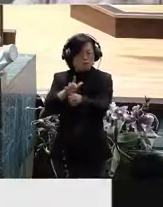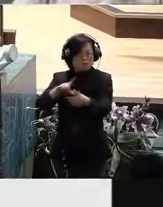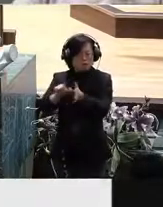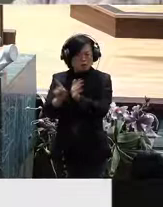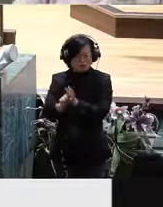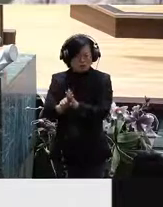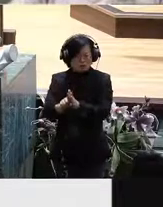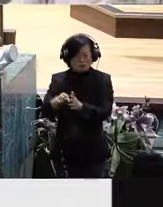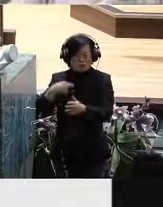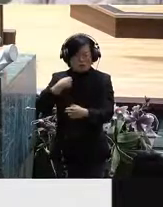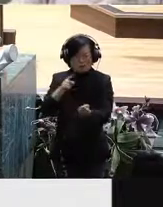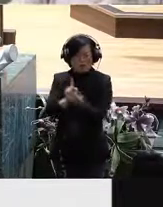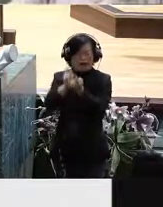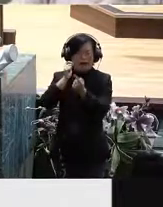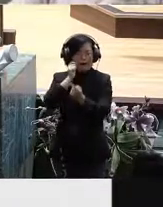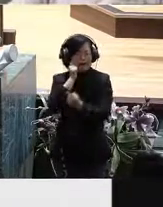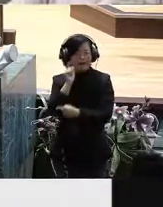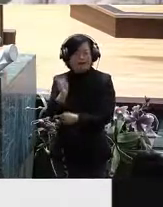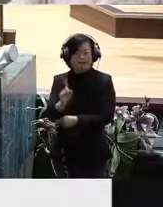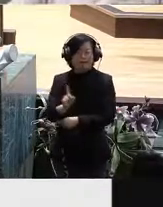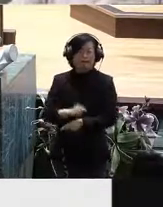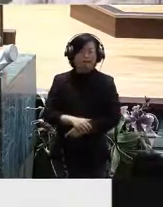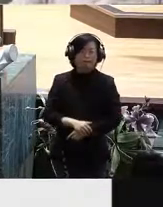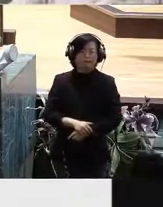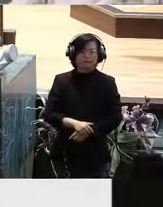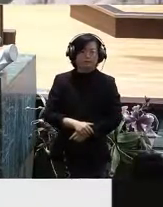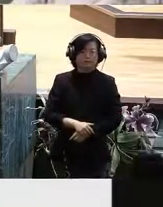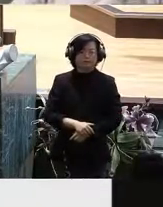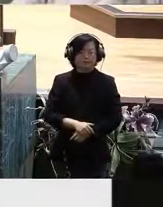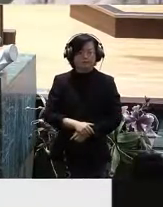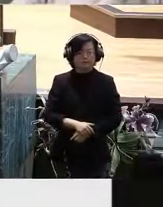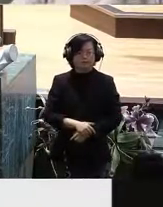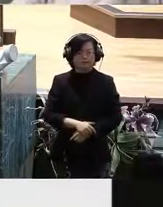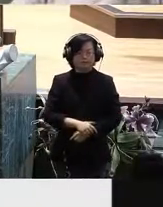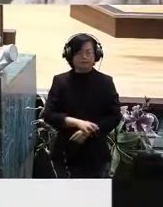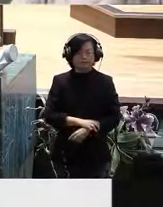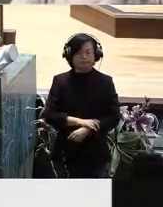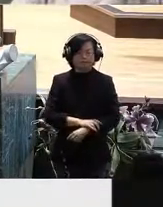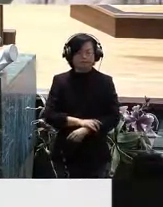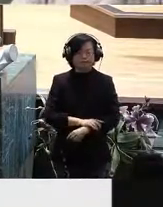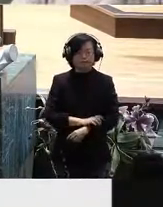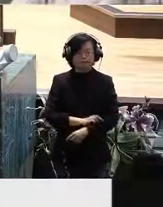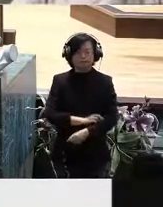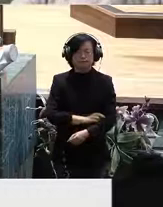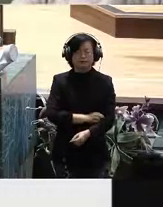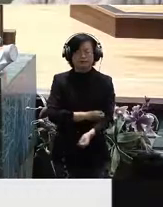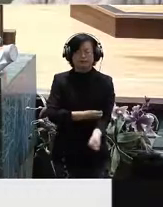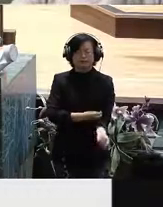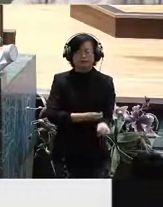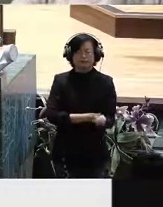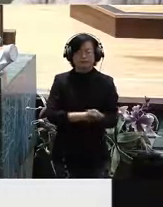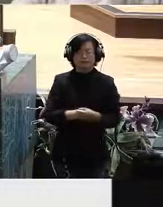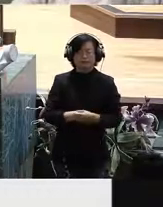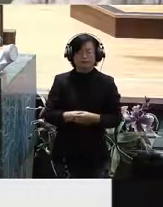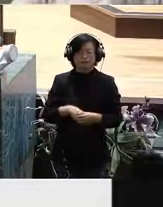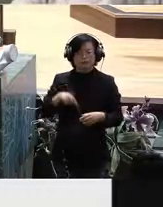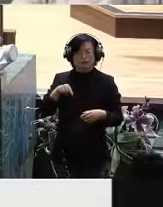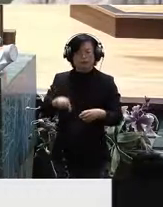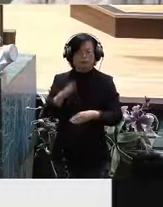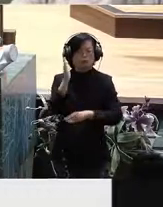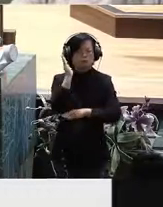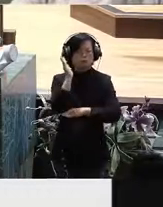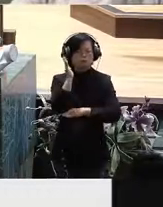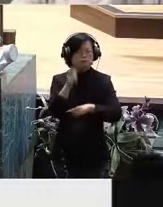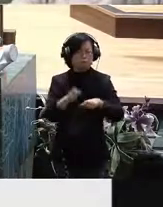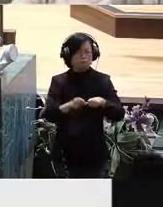So we all believe in a government which is accessible to all and empowered citizens by holding itself